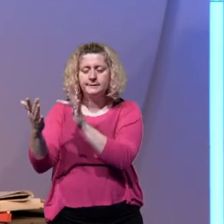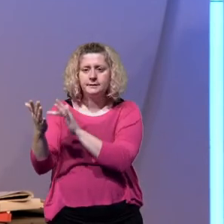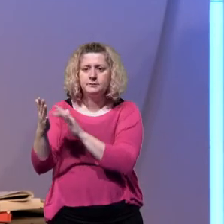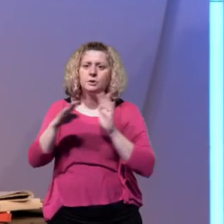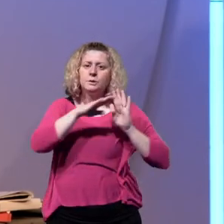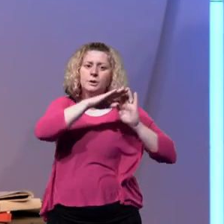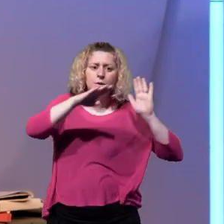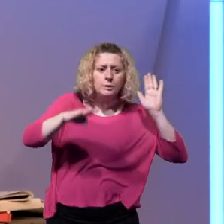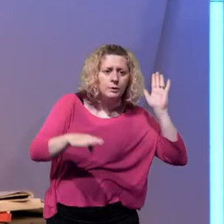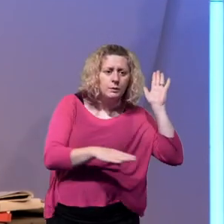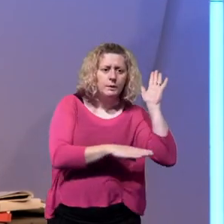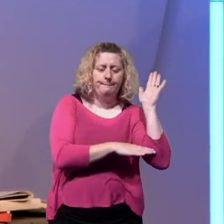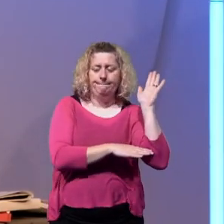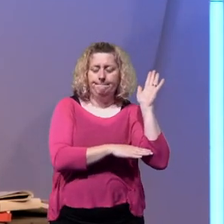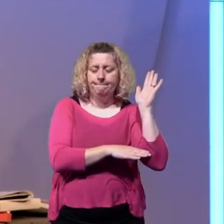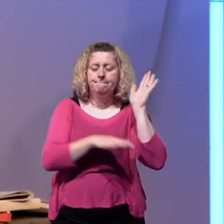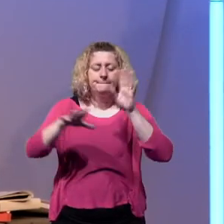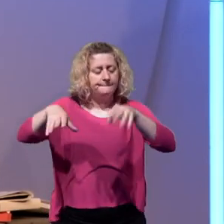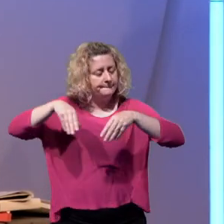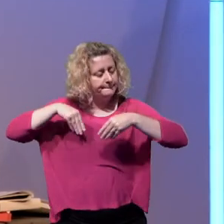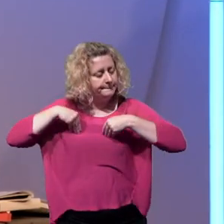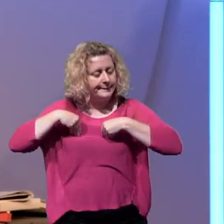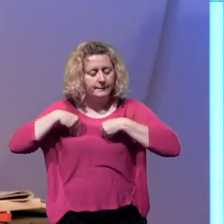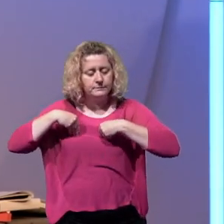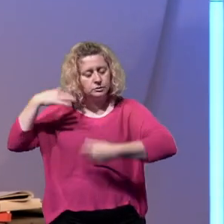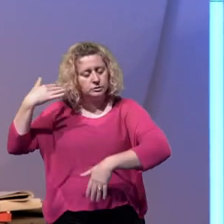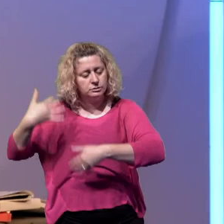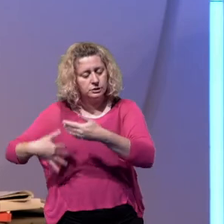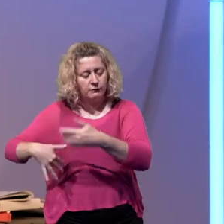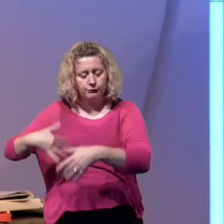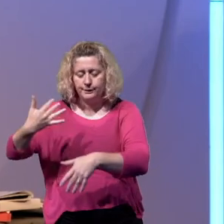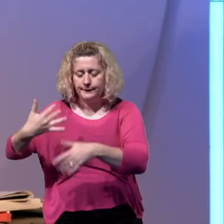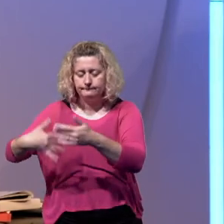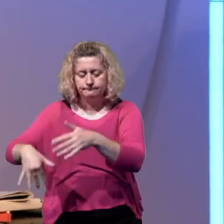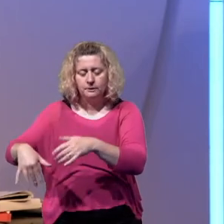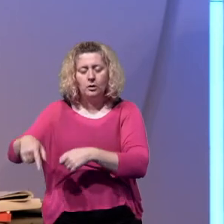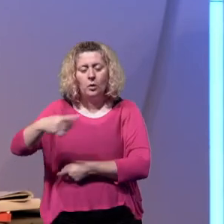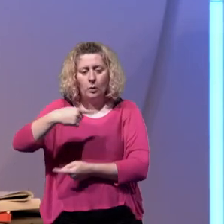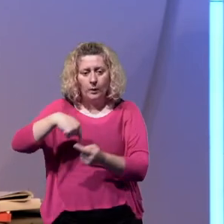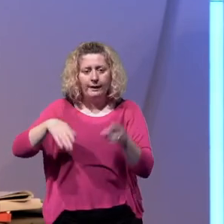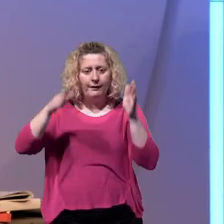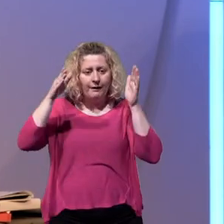throne and up onto the cross. Are we willing? We must choose.